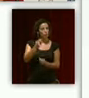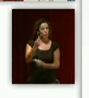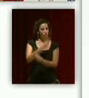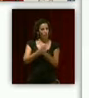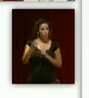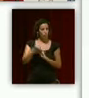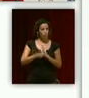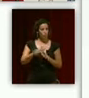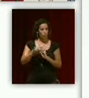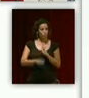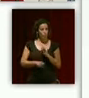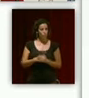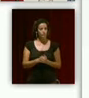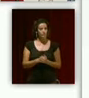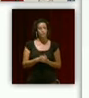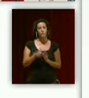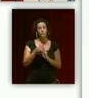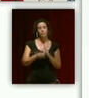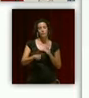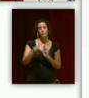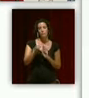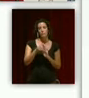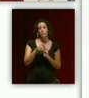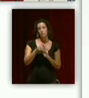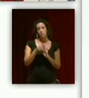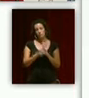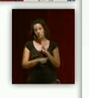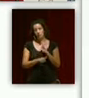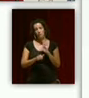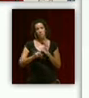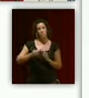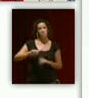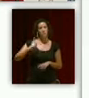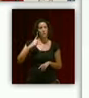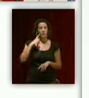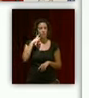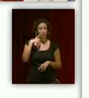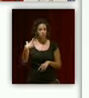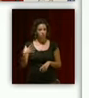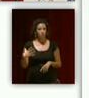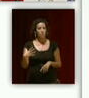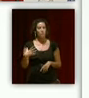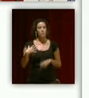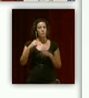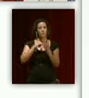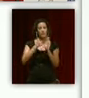peak in brain activity, we can use it to control certain applications. The